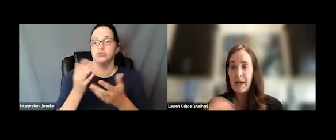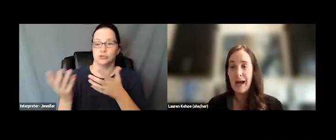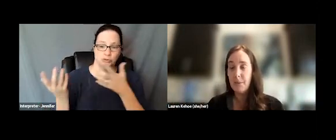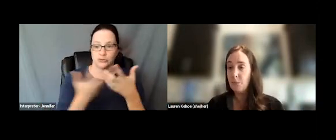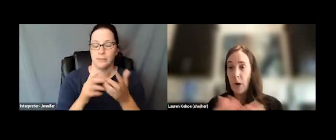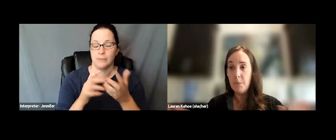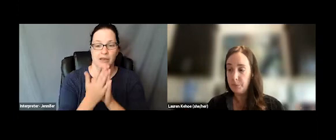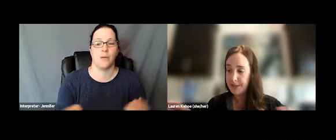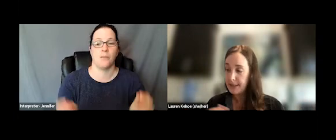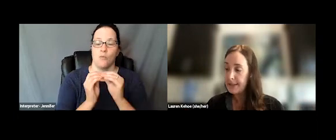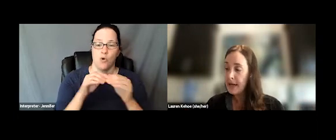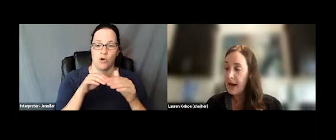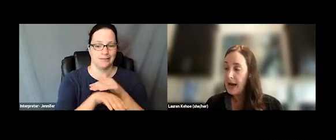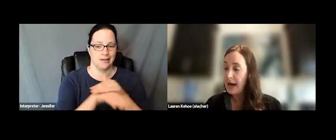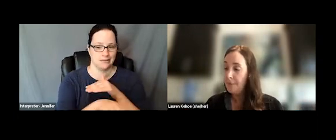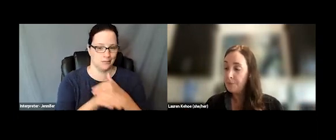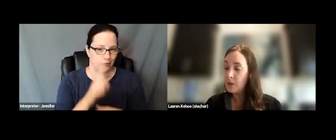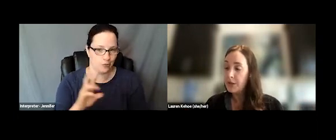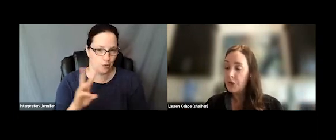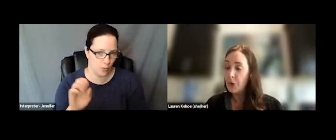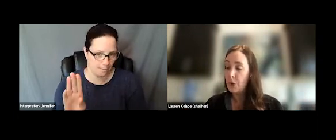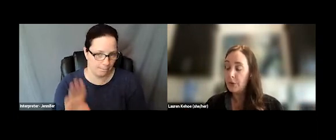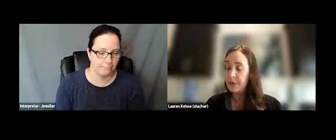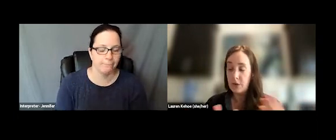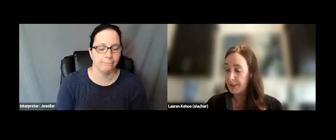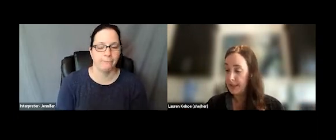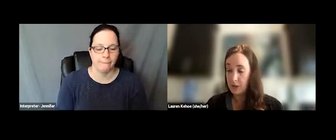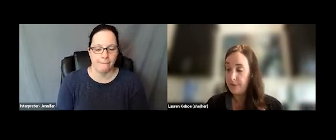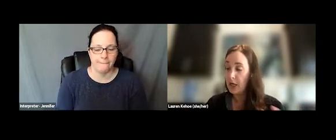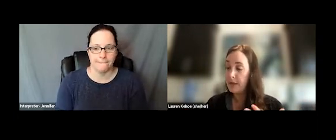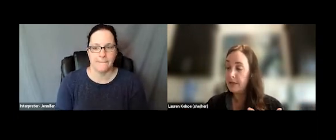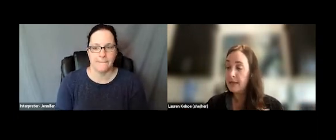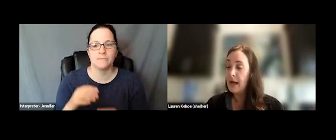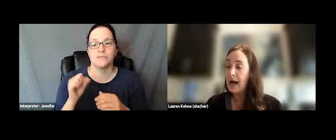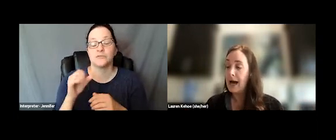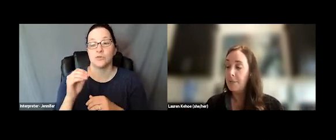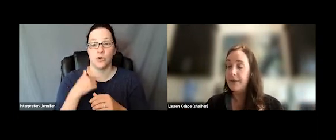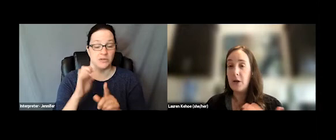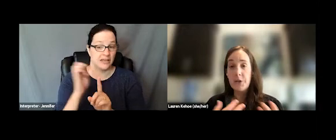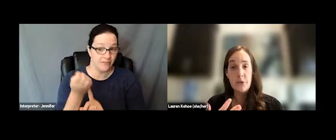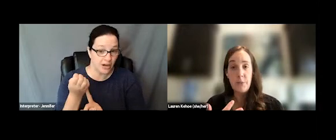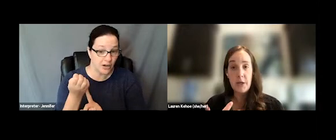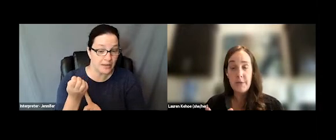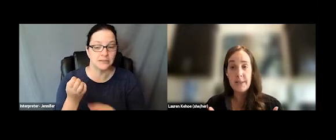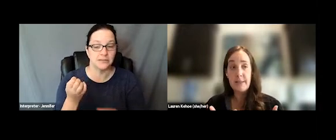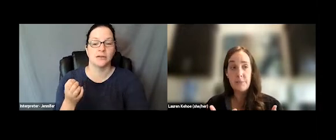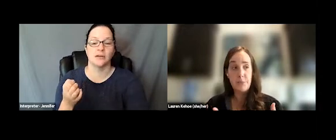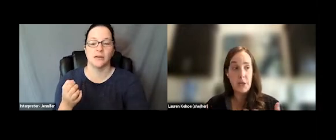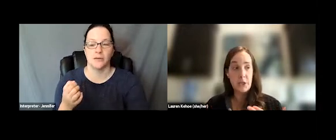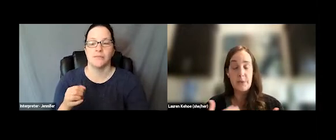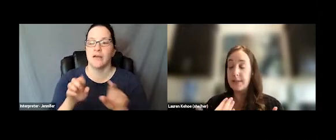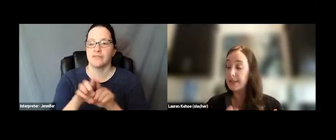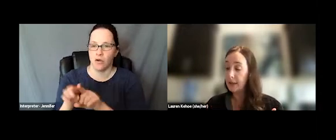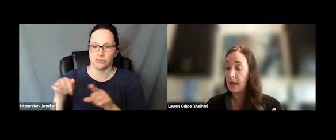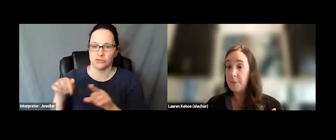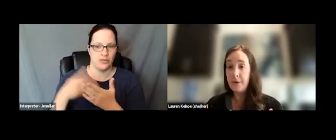its web presence. And so it was across digital environments. And they also, part of this